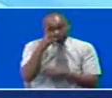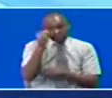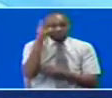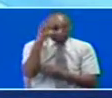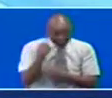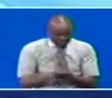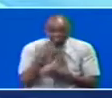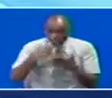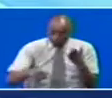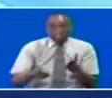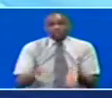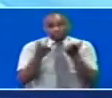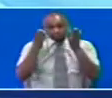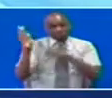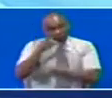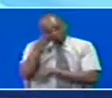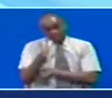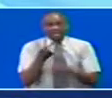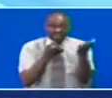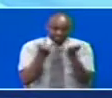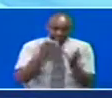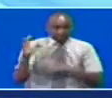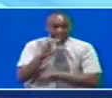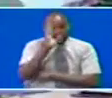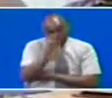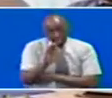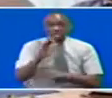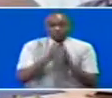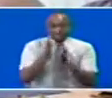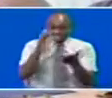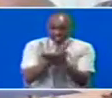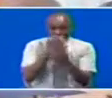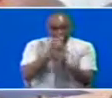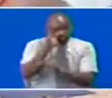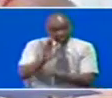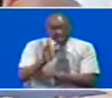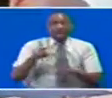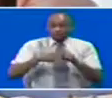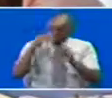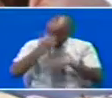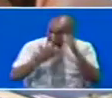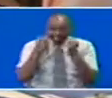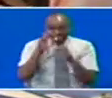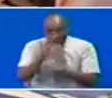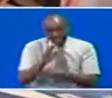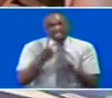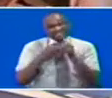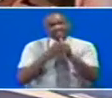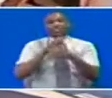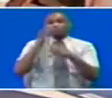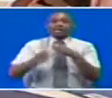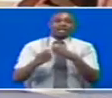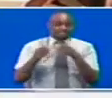a bid to deliver improved value and services to clients and shareholders while building on its strengths as a leading insurance